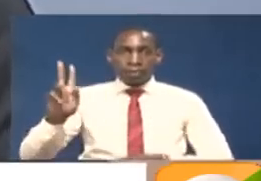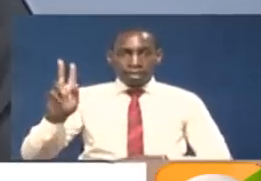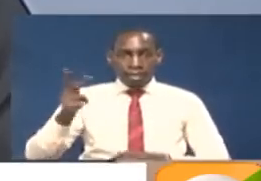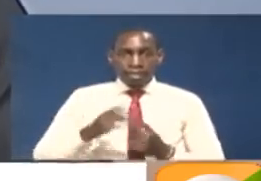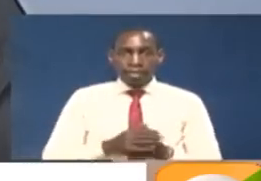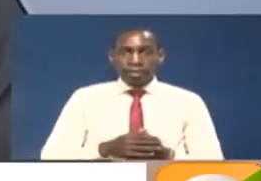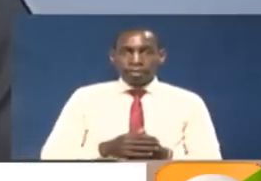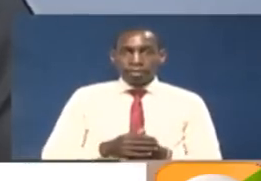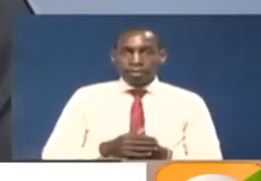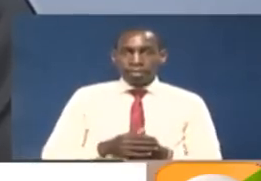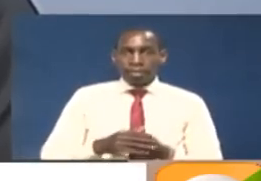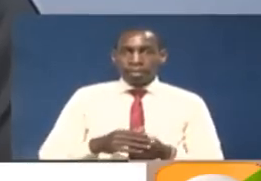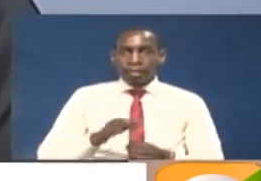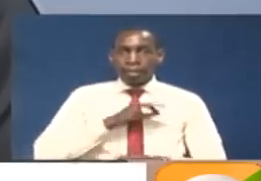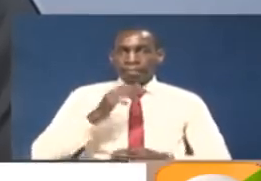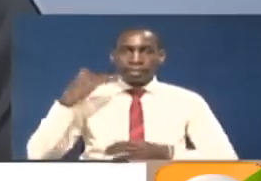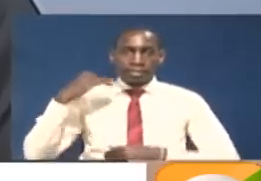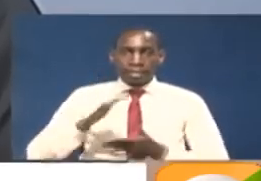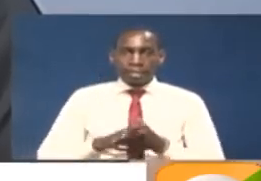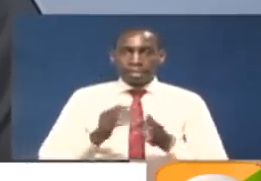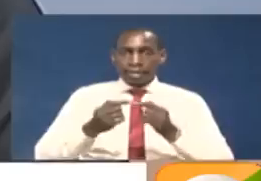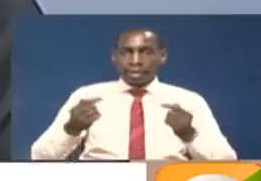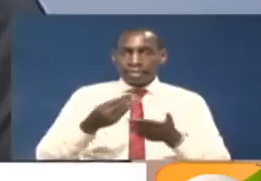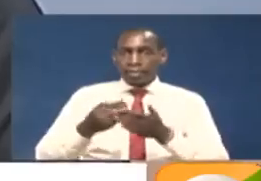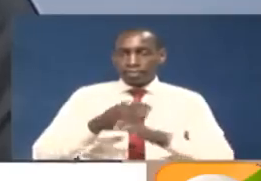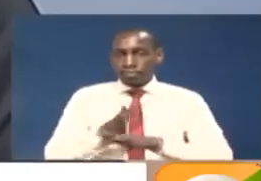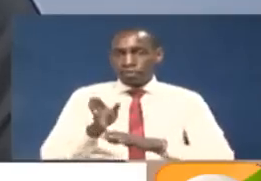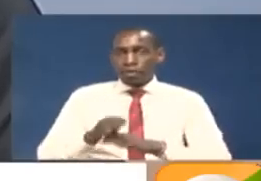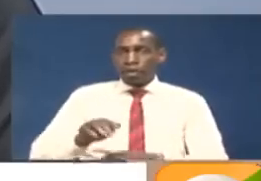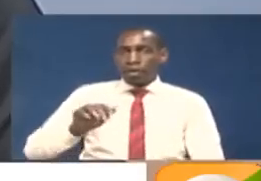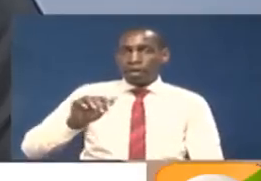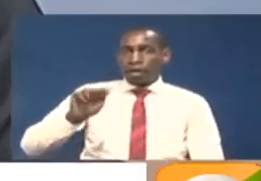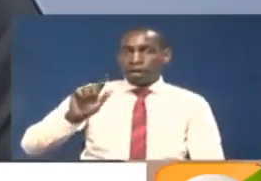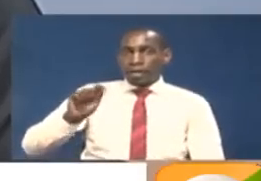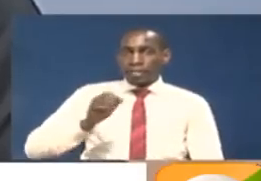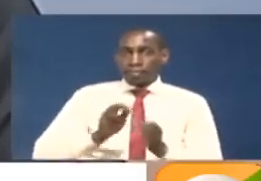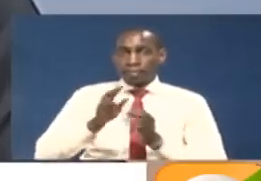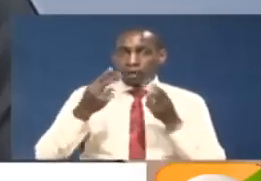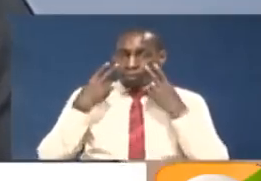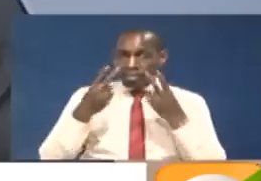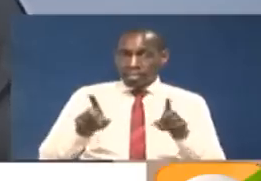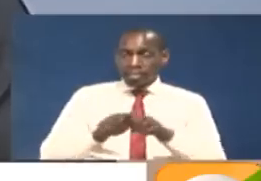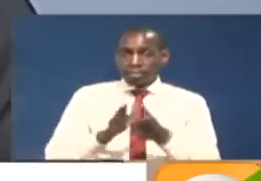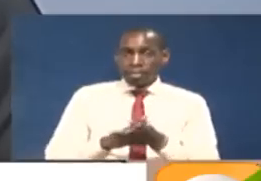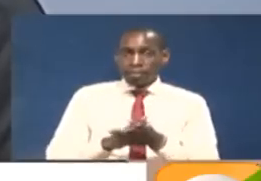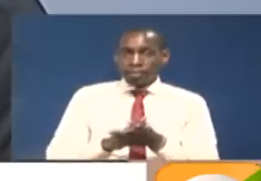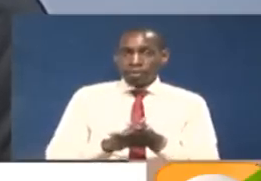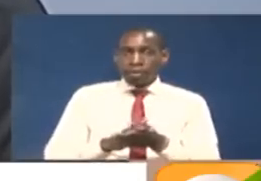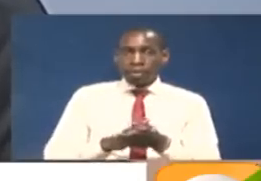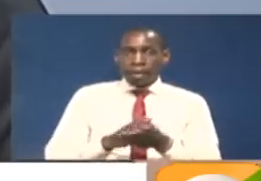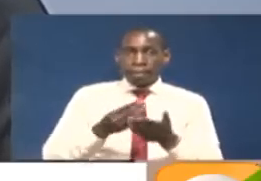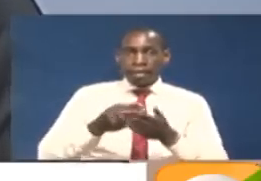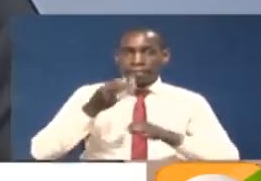Kenya under the Proceeds of Crime and Anti-Money Laundering Act. If you have witnessed such a flood of